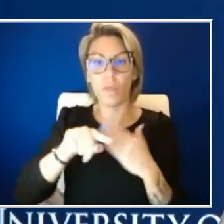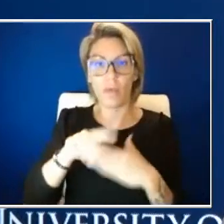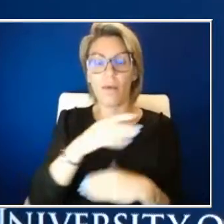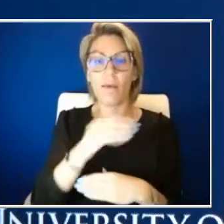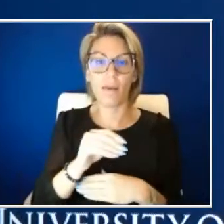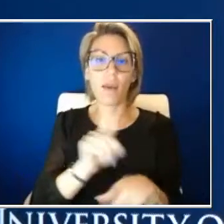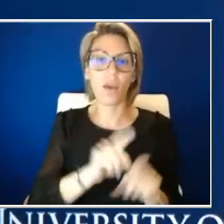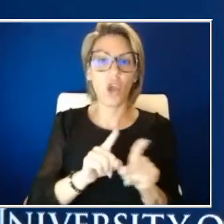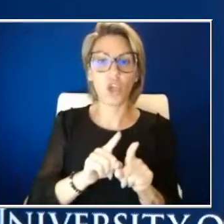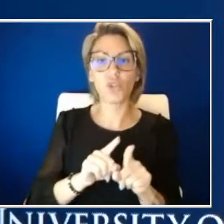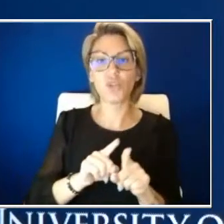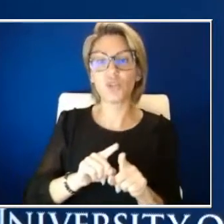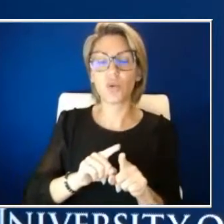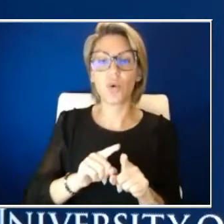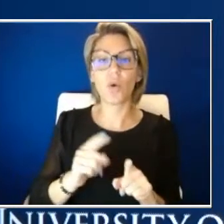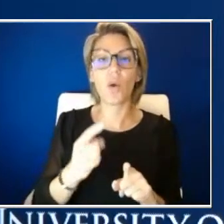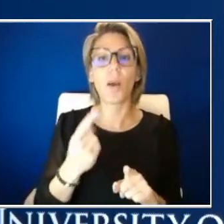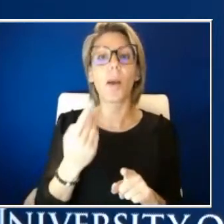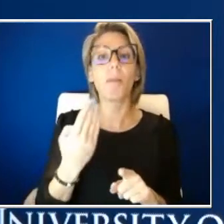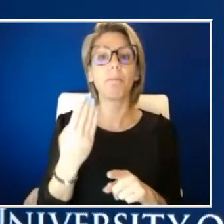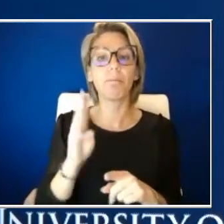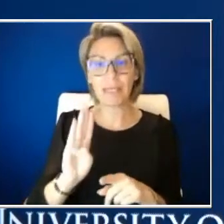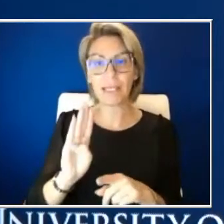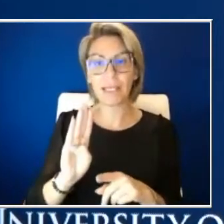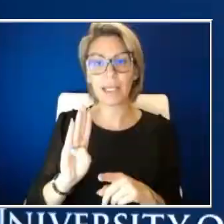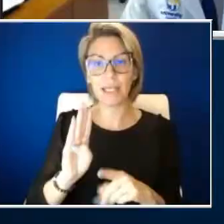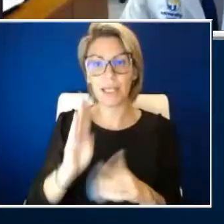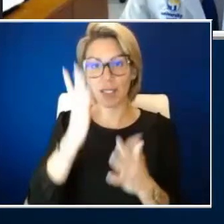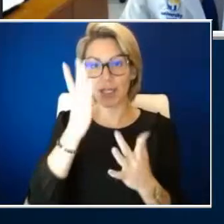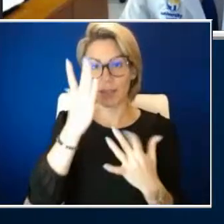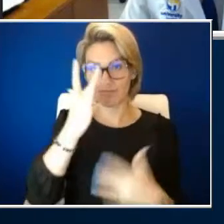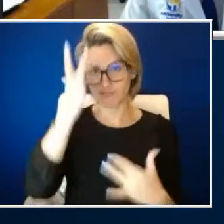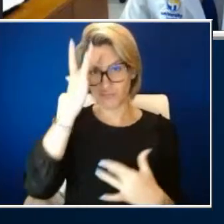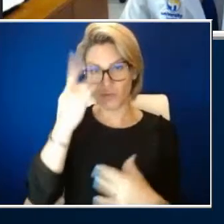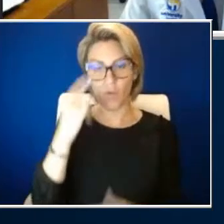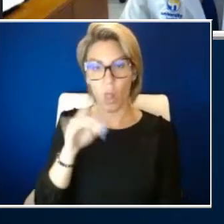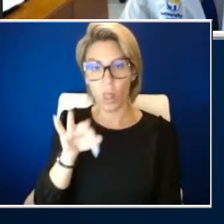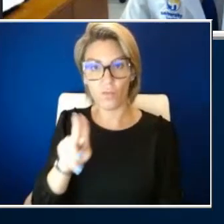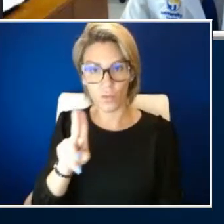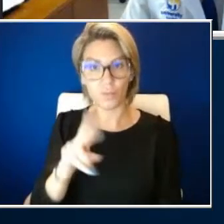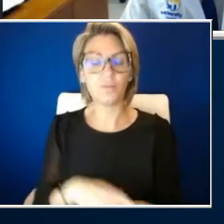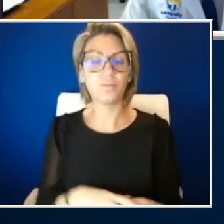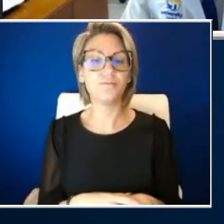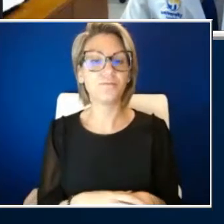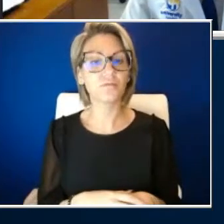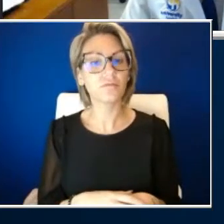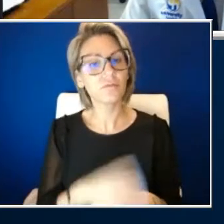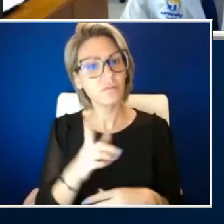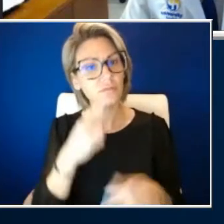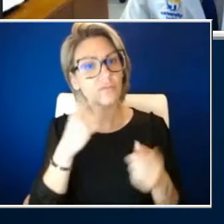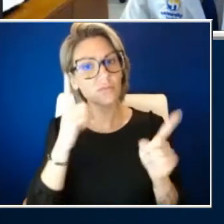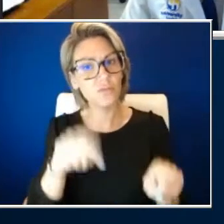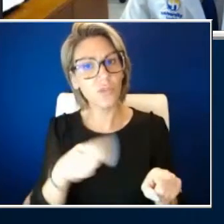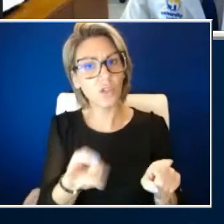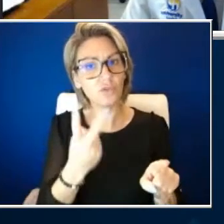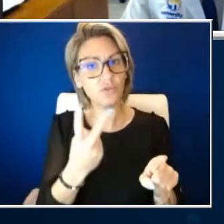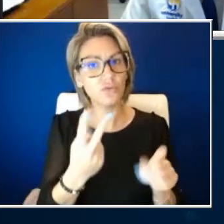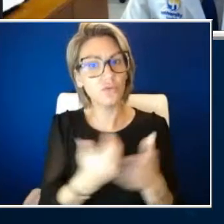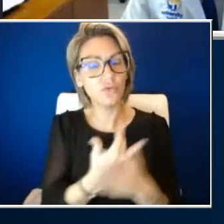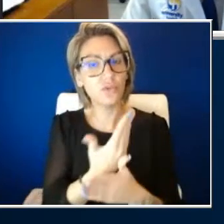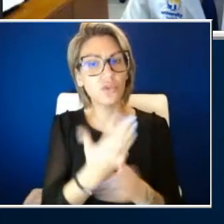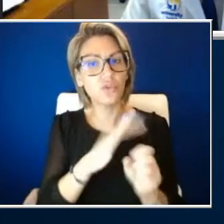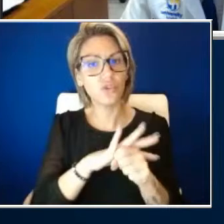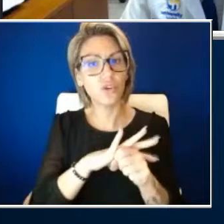B viral strain as well. So, team, the FDA just approved 2 new COVID vaccines. They